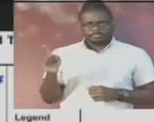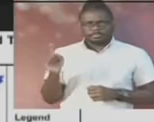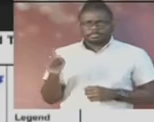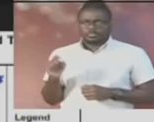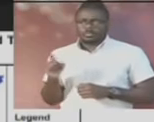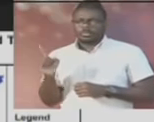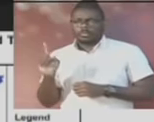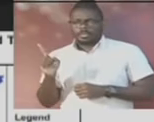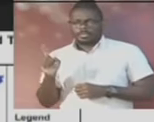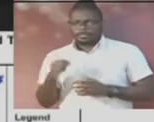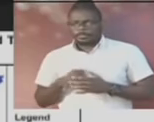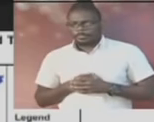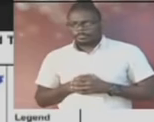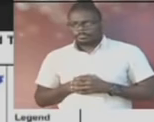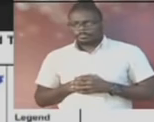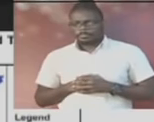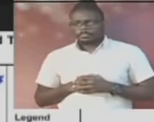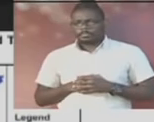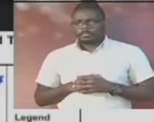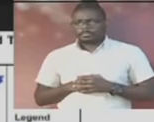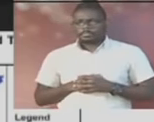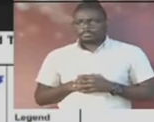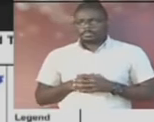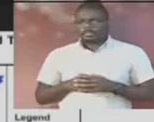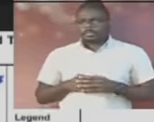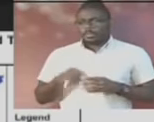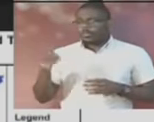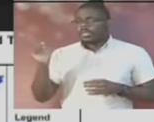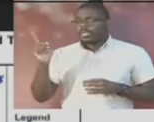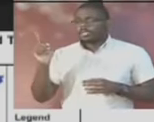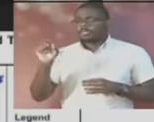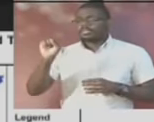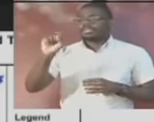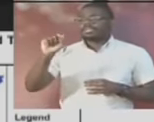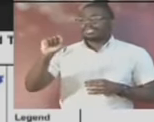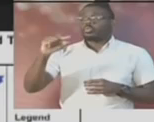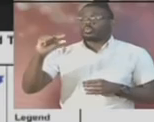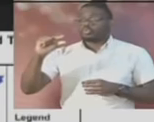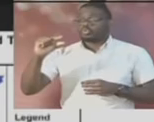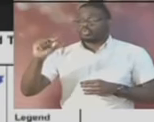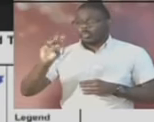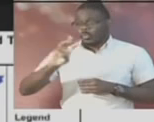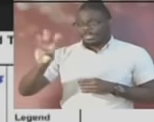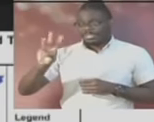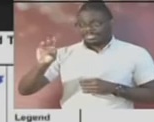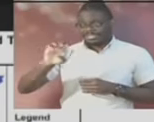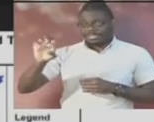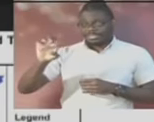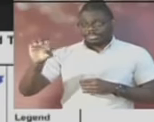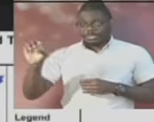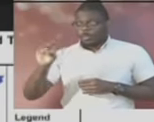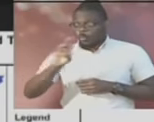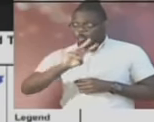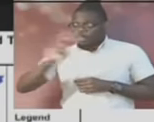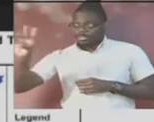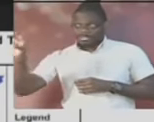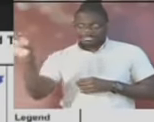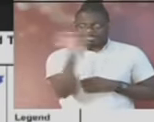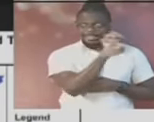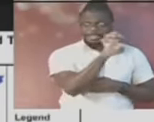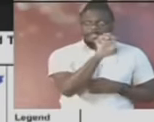that distributed in that St. George West area all the way through the East-West corridor, into Carrington, some parts of Victoria, some parts of